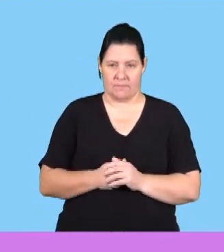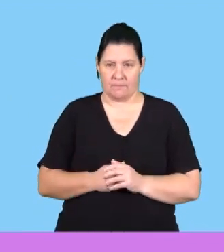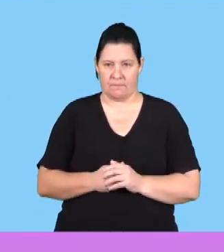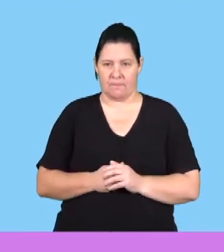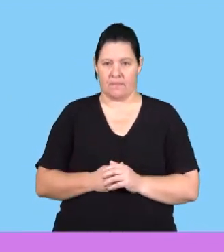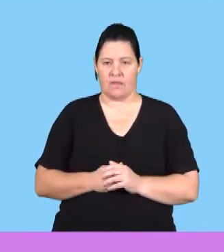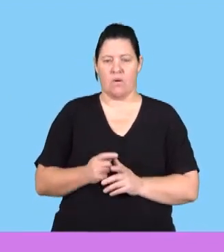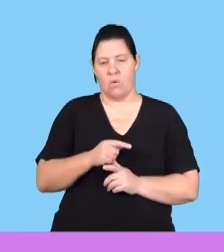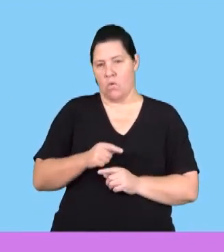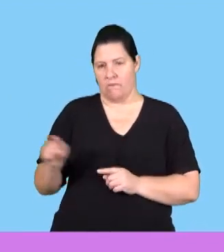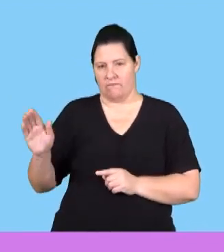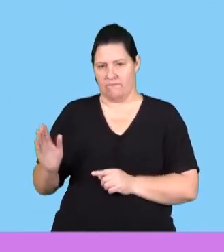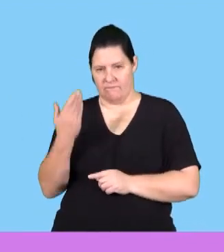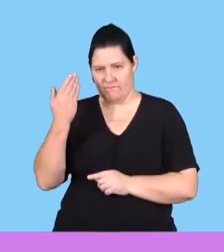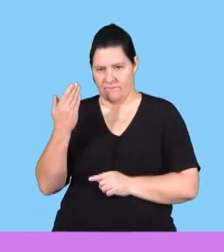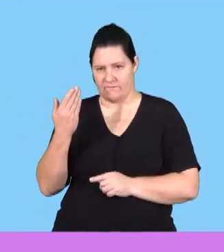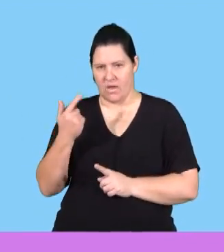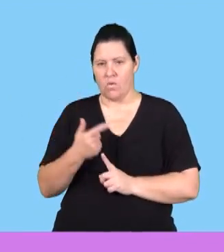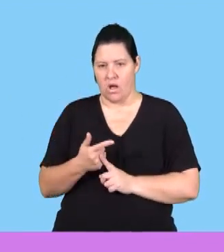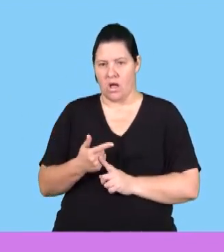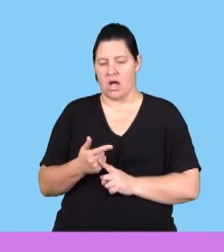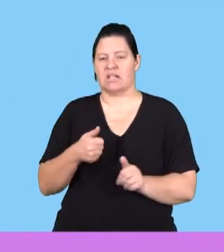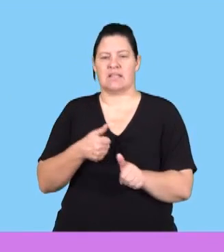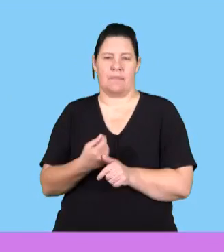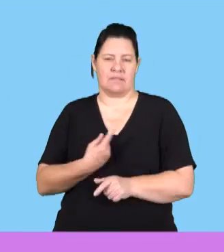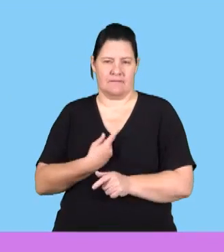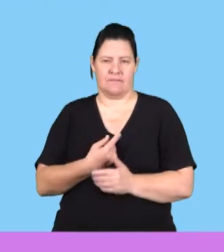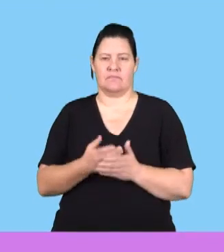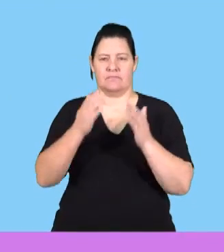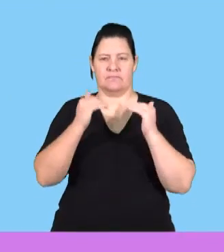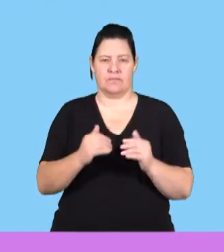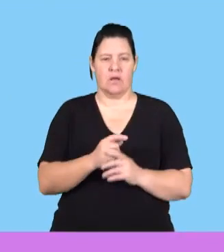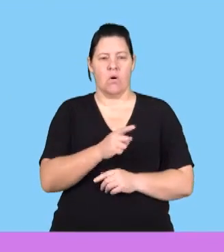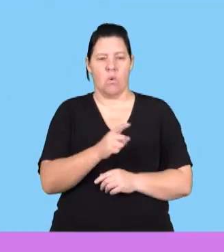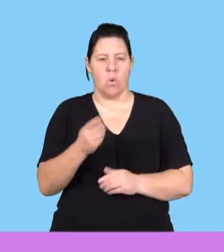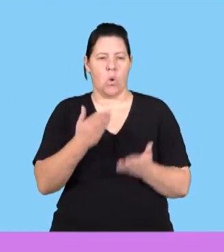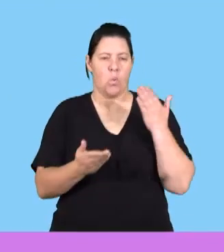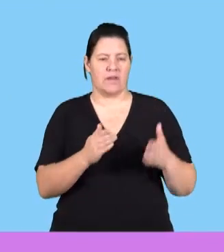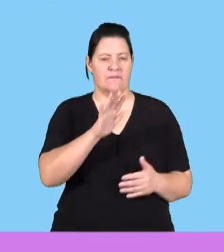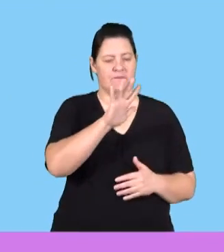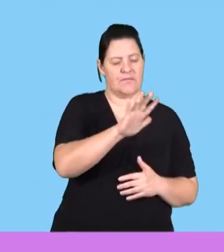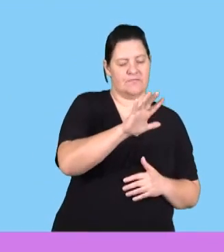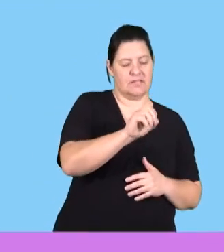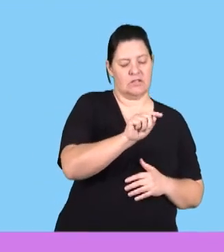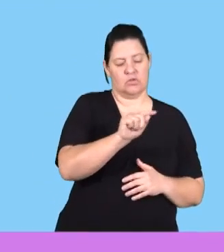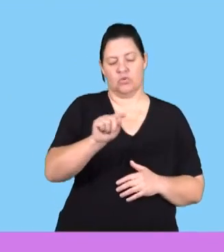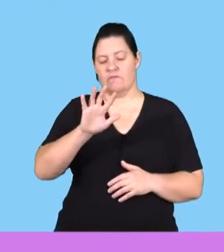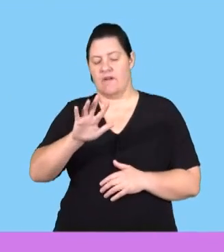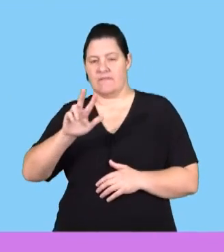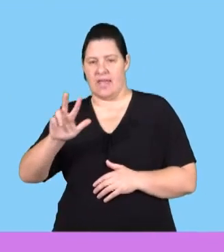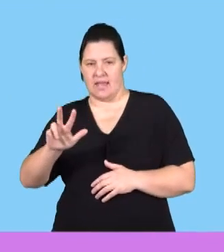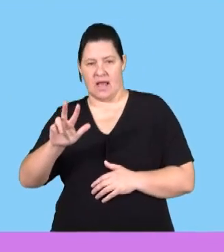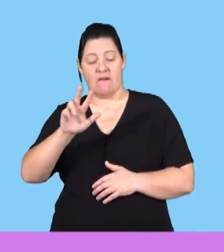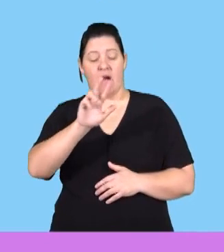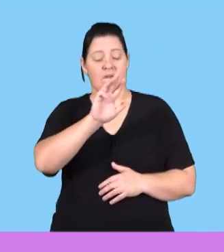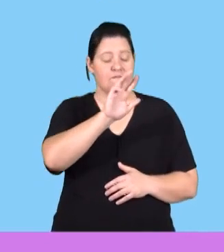going to delete this one because I'm done, just to track myself. Thereafter, all the weight between 50